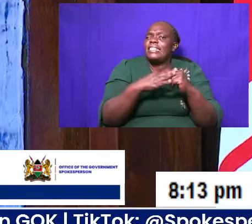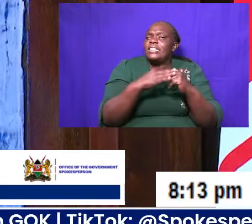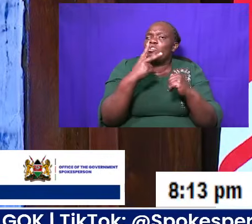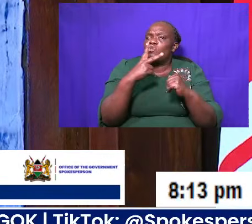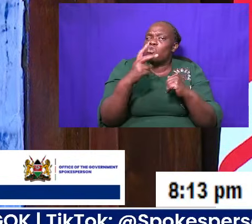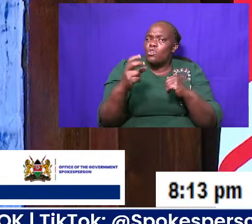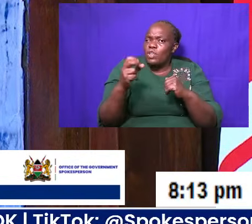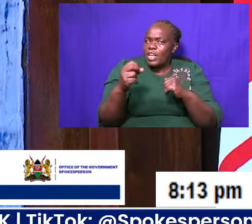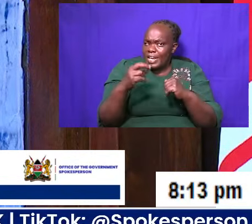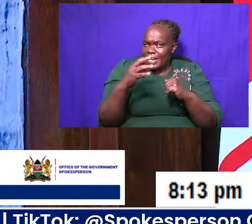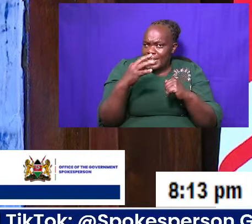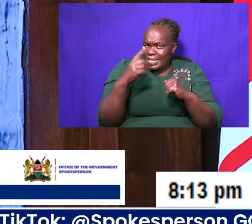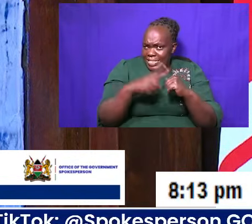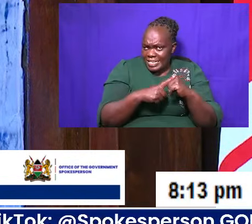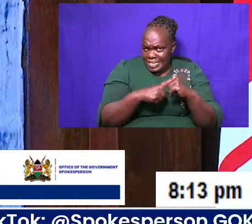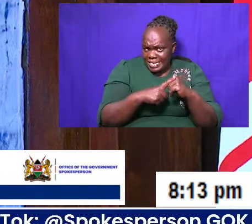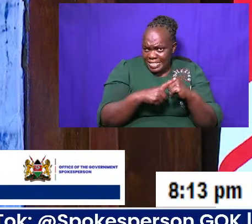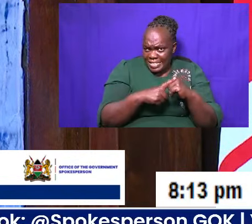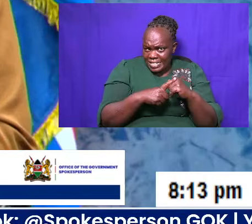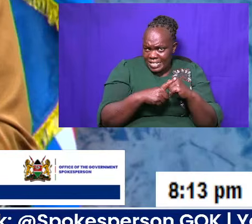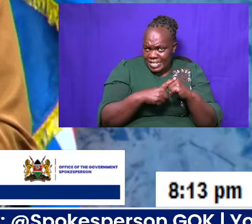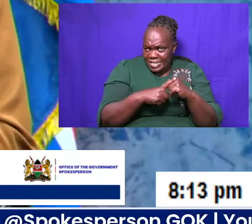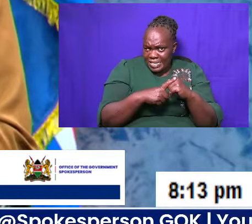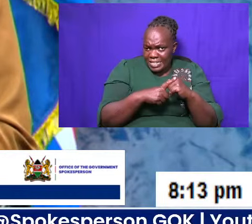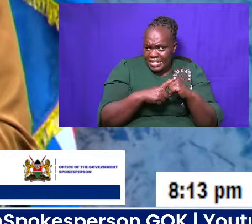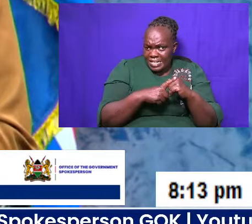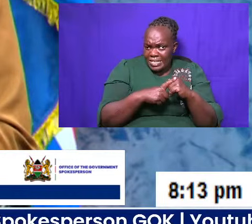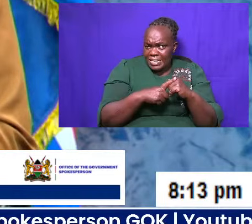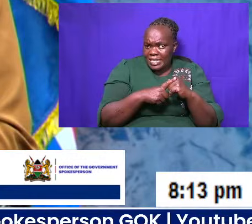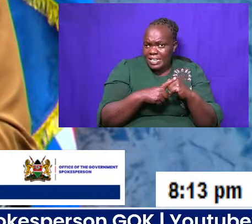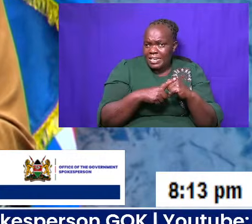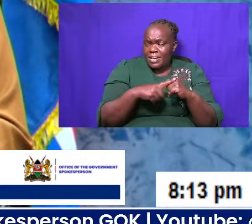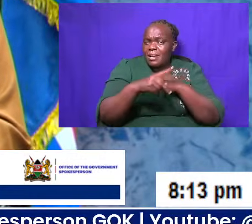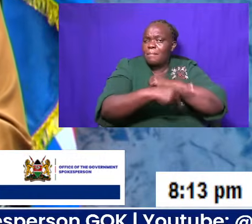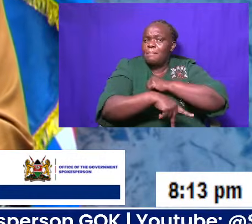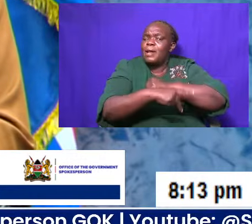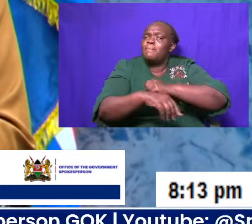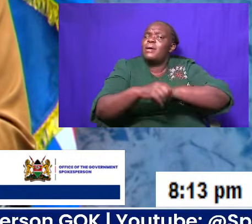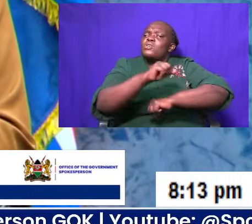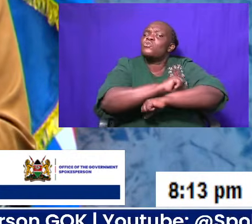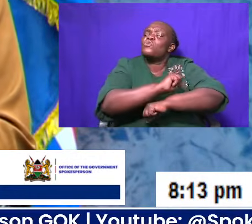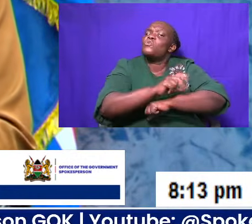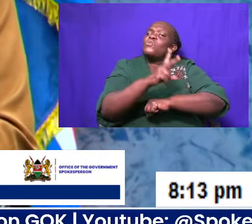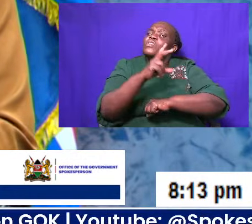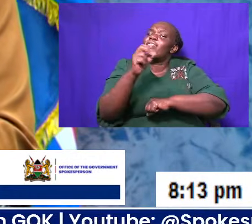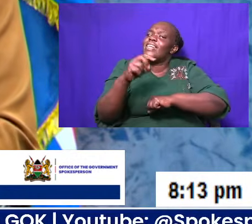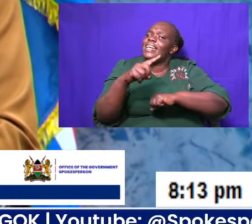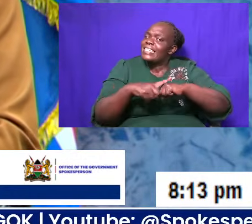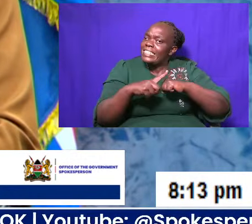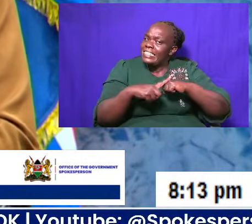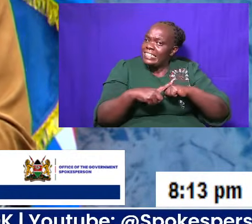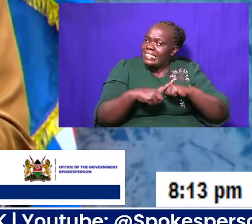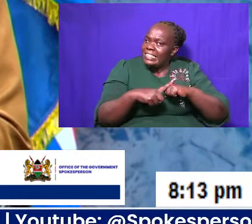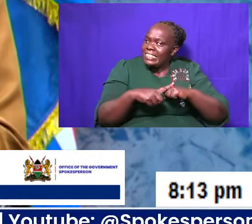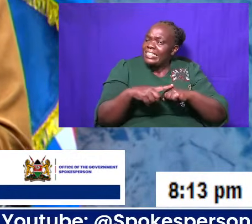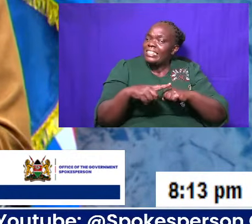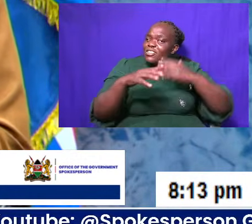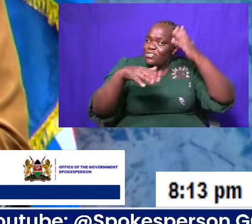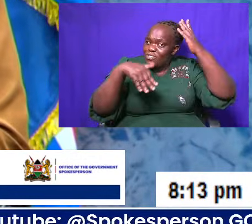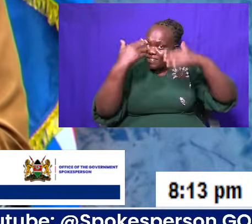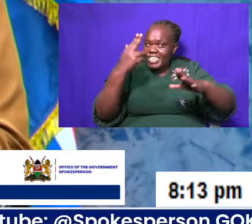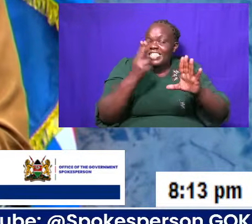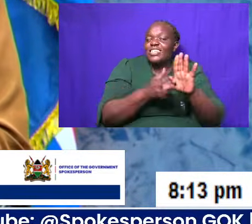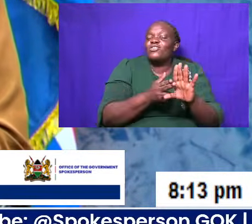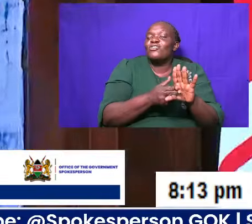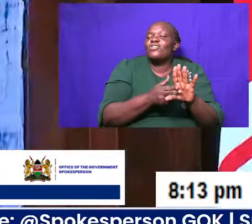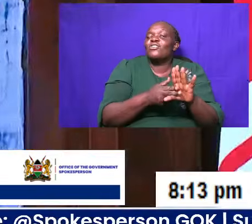2002. At your what? Cleared my primary school Are you serious? Sasa hiyo ndio nilikuwa naingia kampo. Endelea.